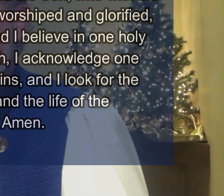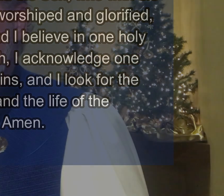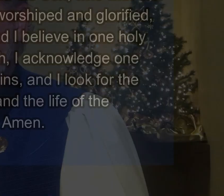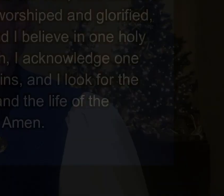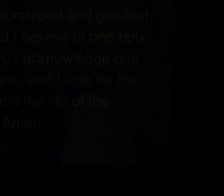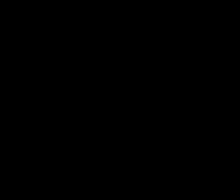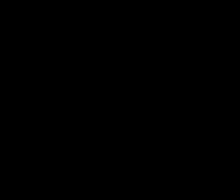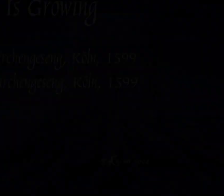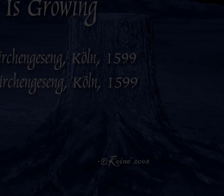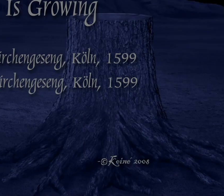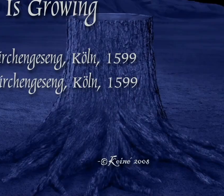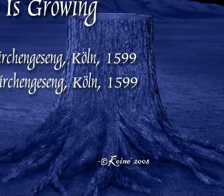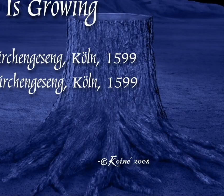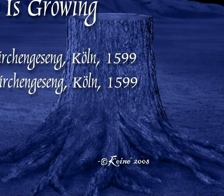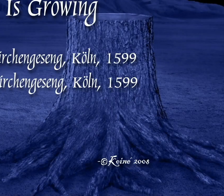Amen.